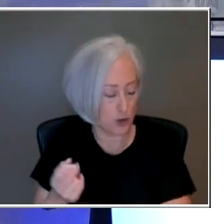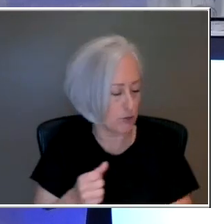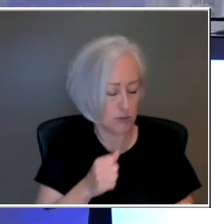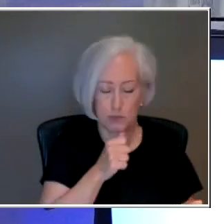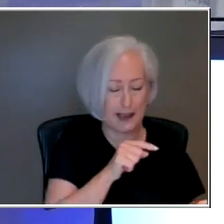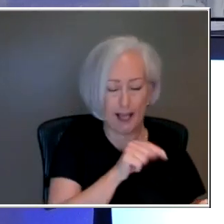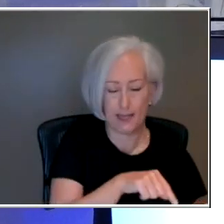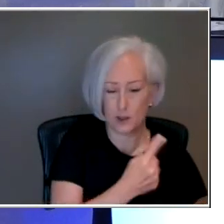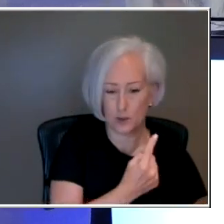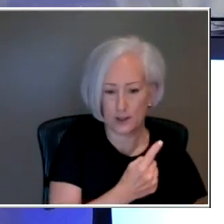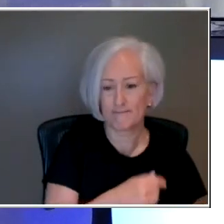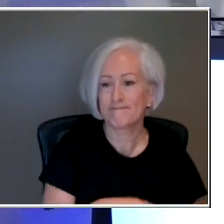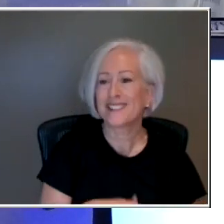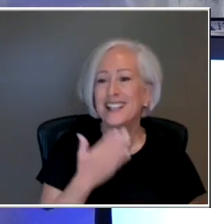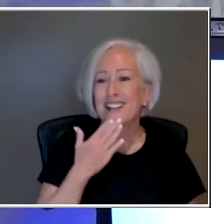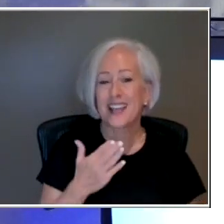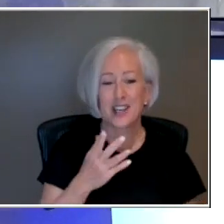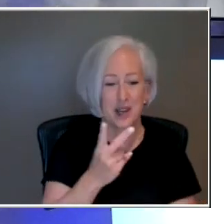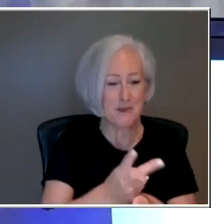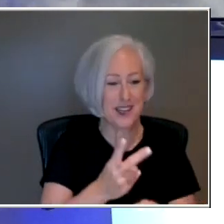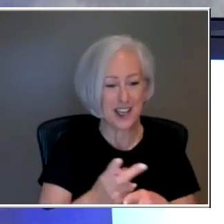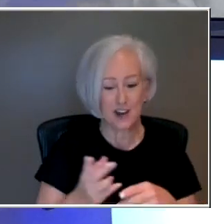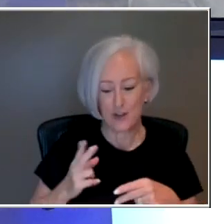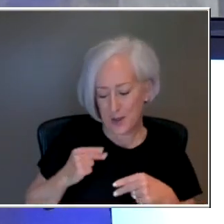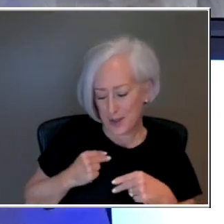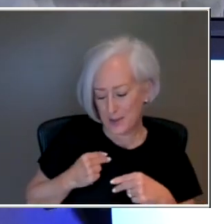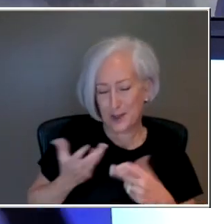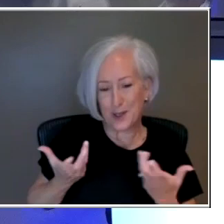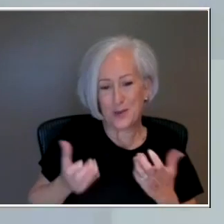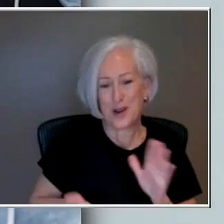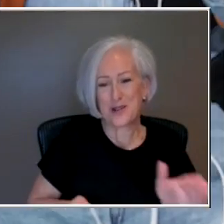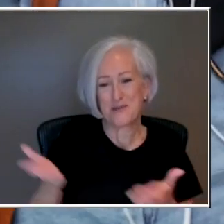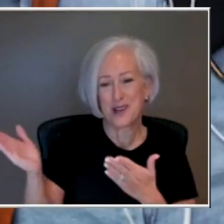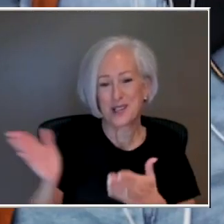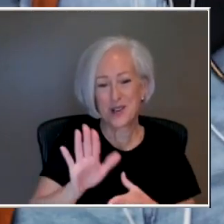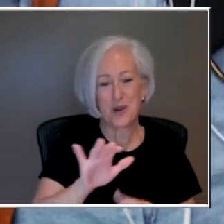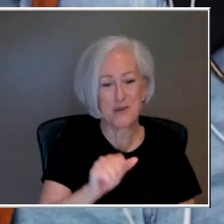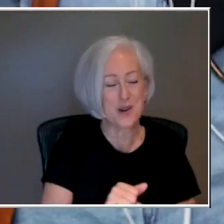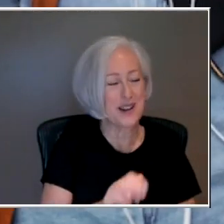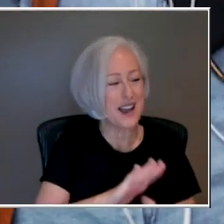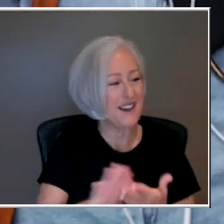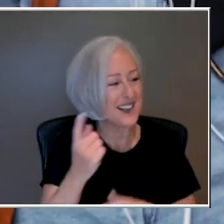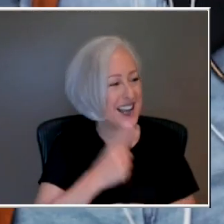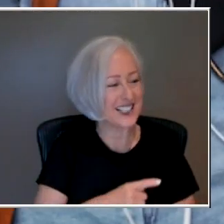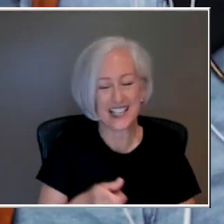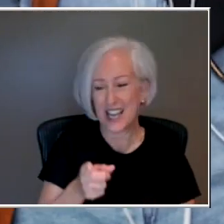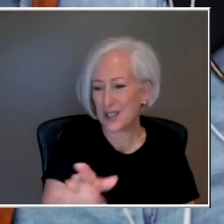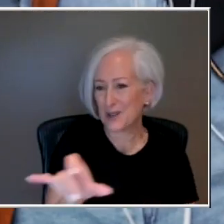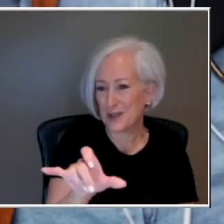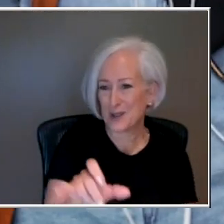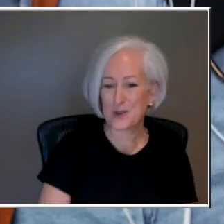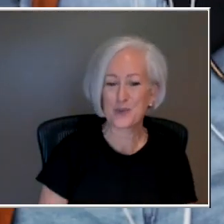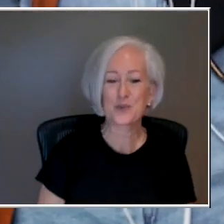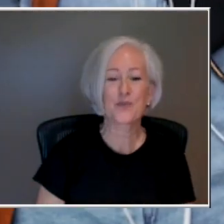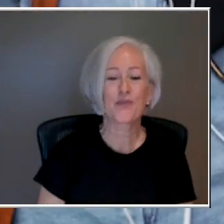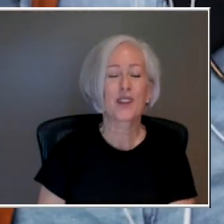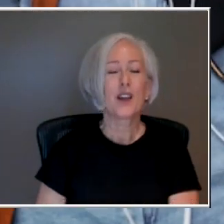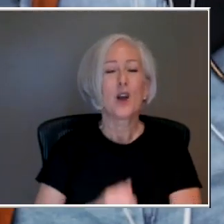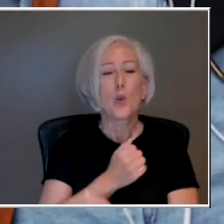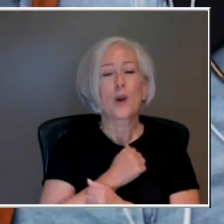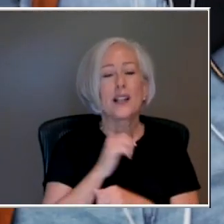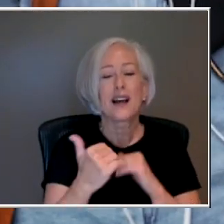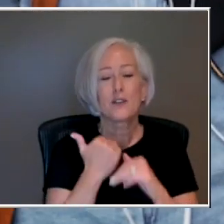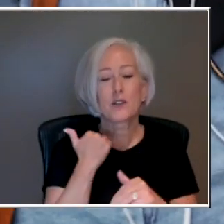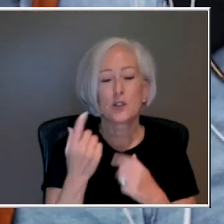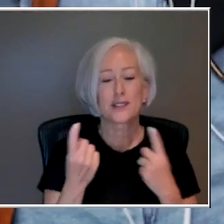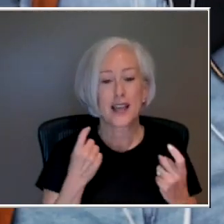from you as you walk out so you don't take those to your next appointment. Have a good day. You too, Bye-bye. Dr. Abyankar. We love when you send us your questions and